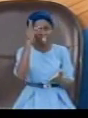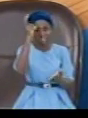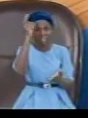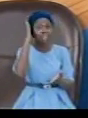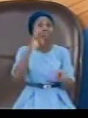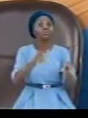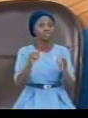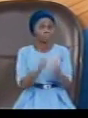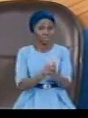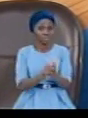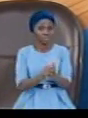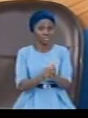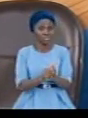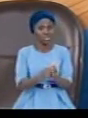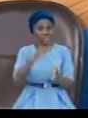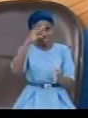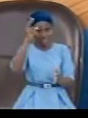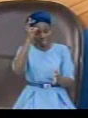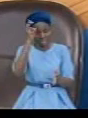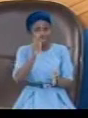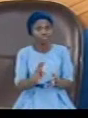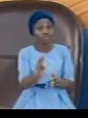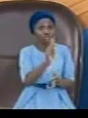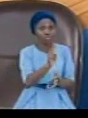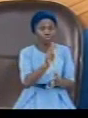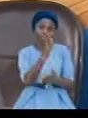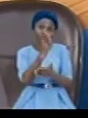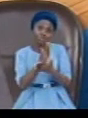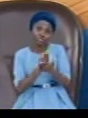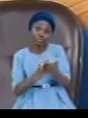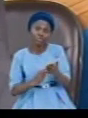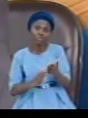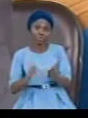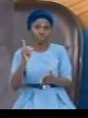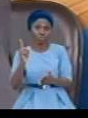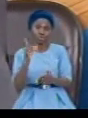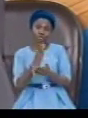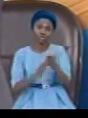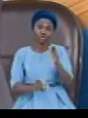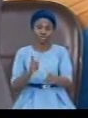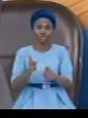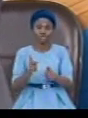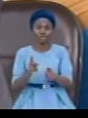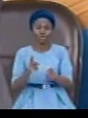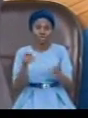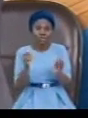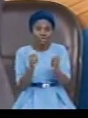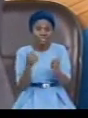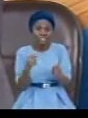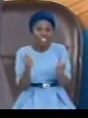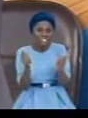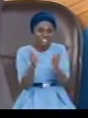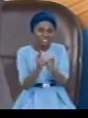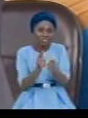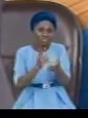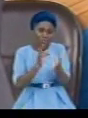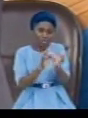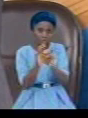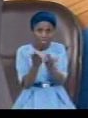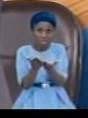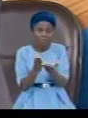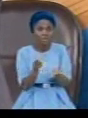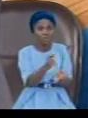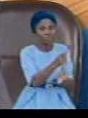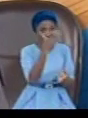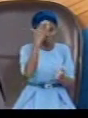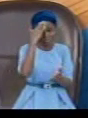somebody and the little scripture they know, they want to quote that and make that a source of temptation, a